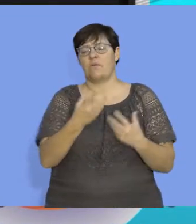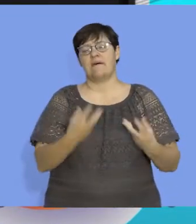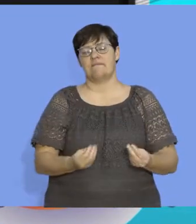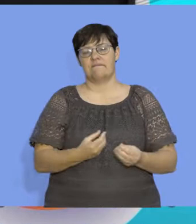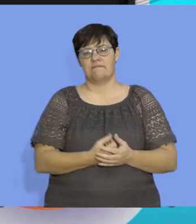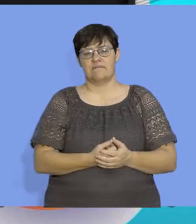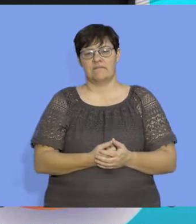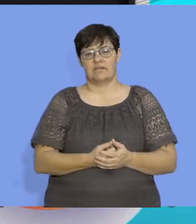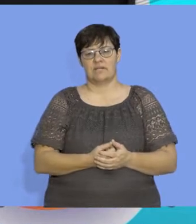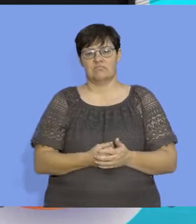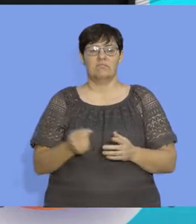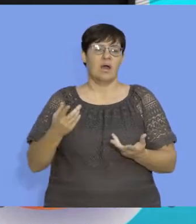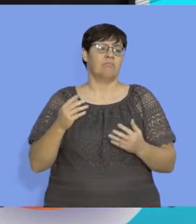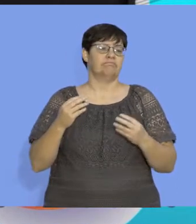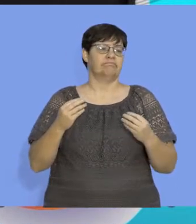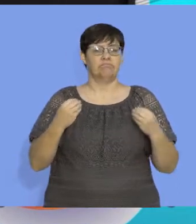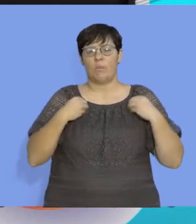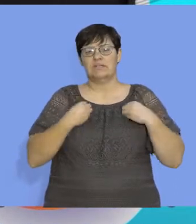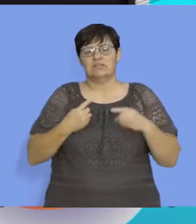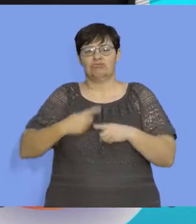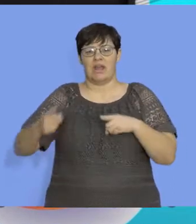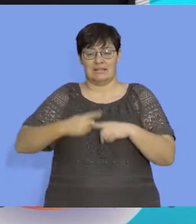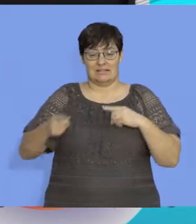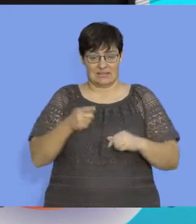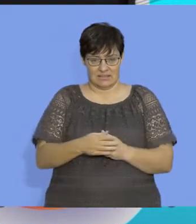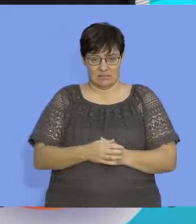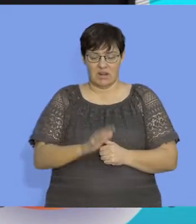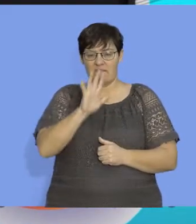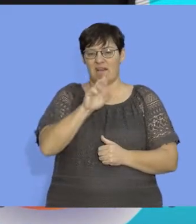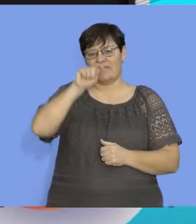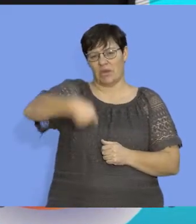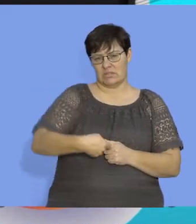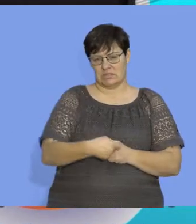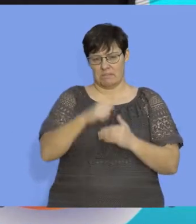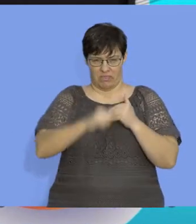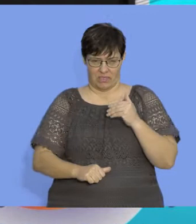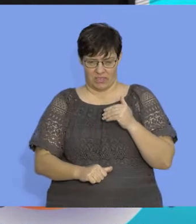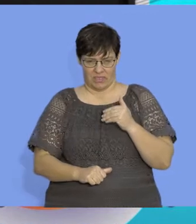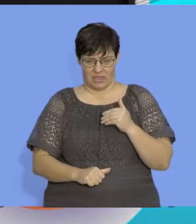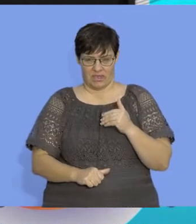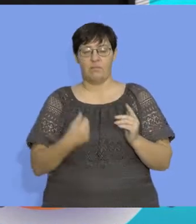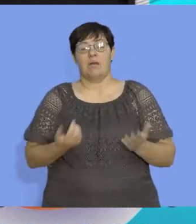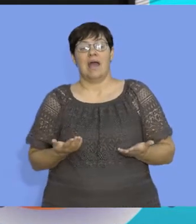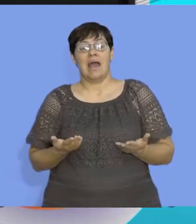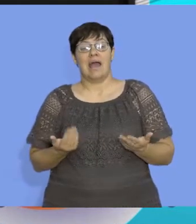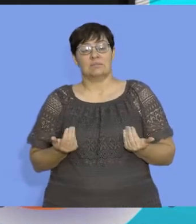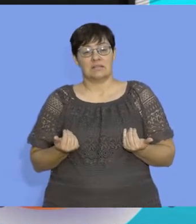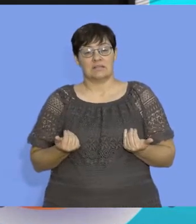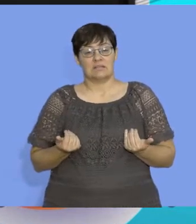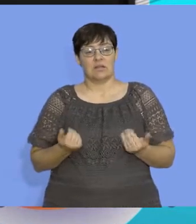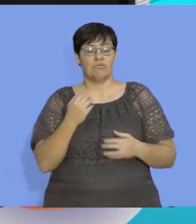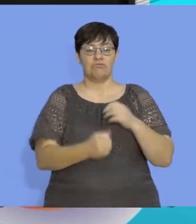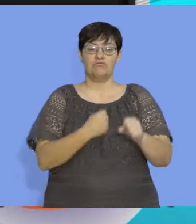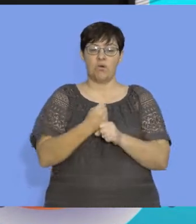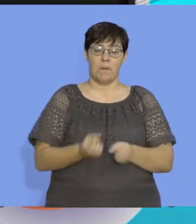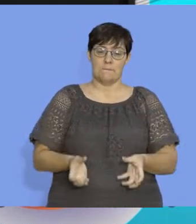have rented out premises, right, at 5,000 Rand a month, and you expect to receive for